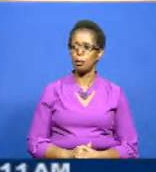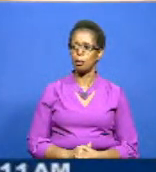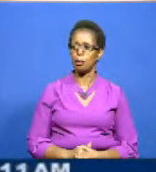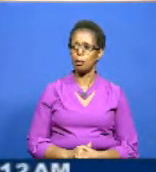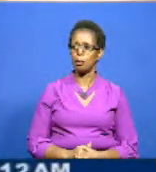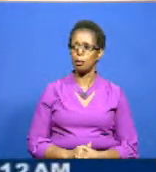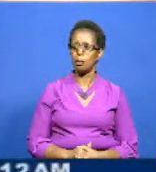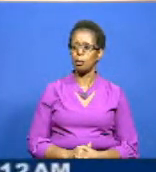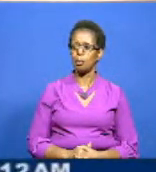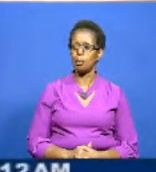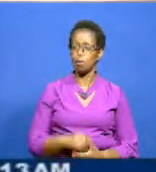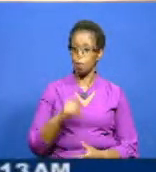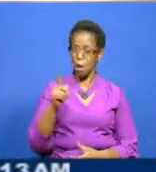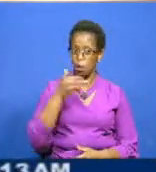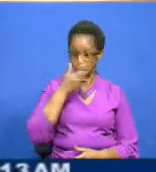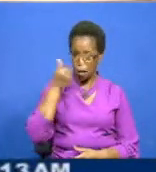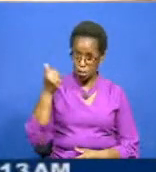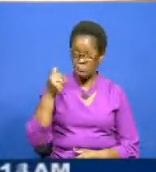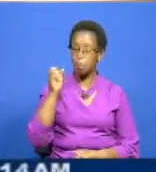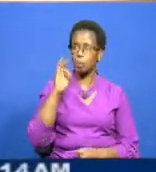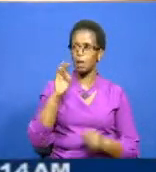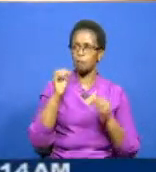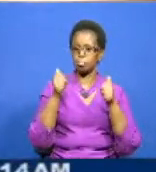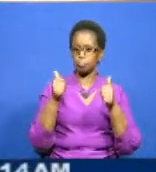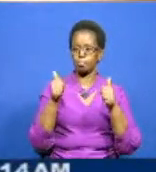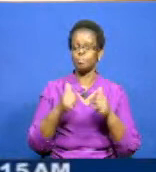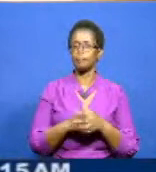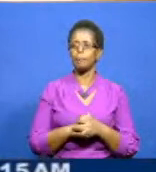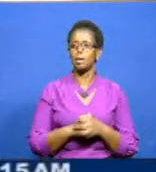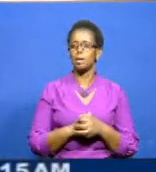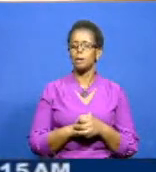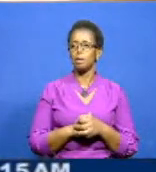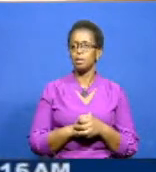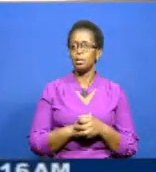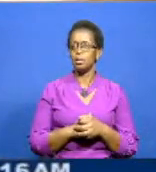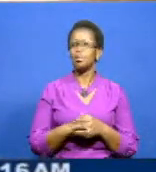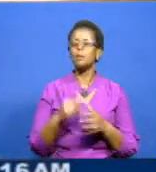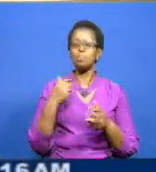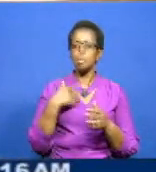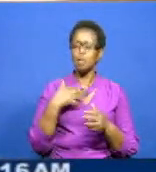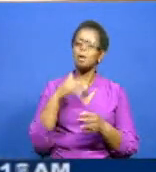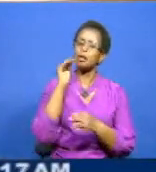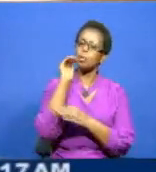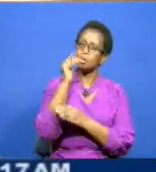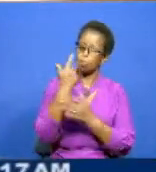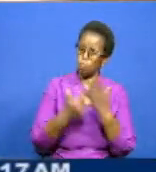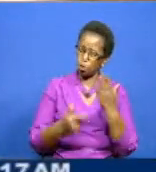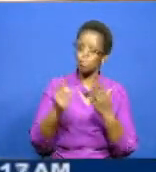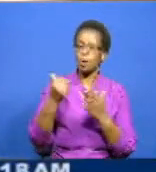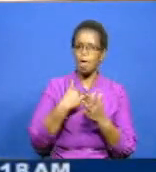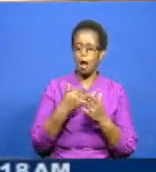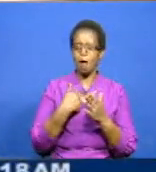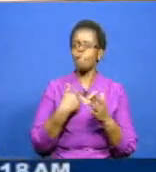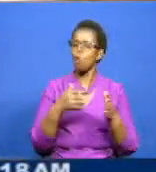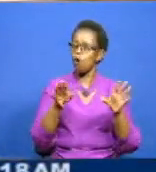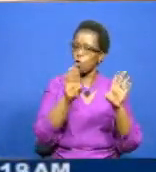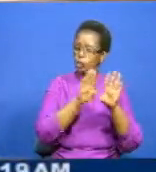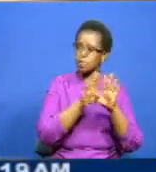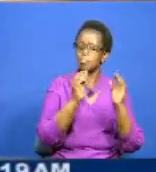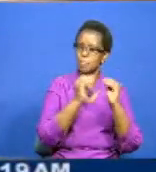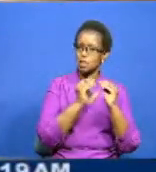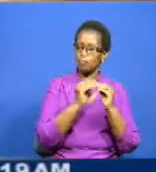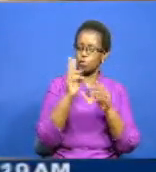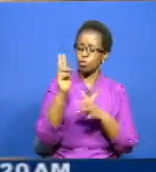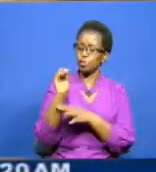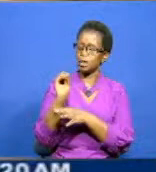better? Excellent. Mr. Speaker, I'm applying that we have a closed-door session for about 20 minutes. We do preliminary issues.